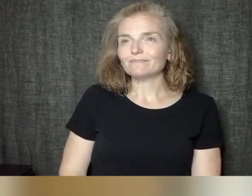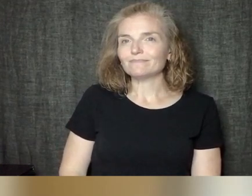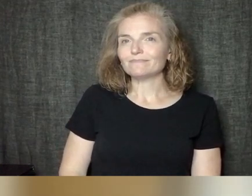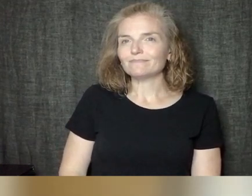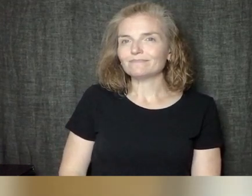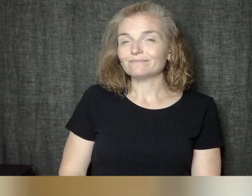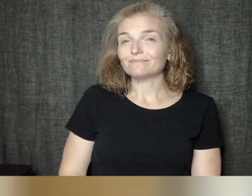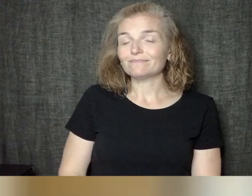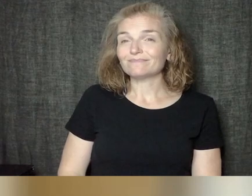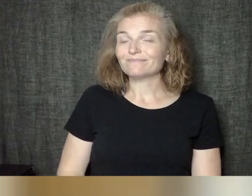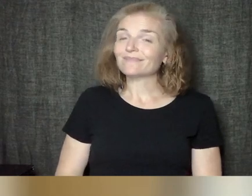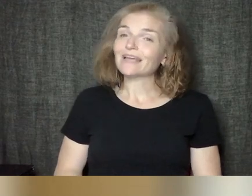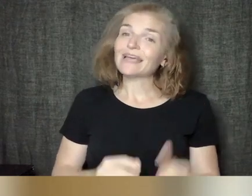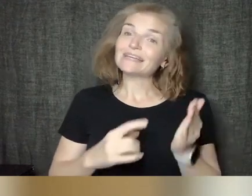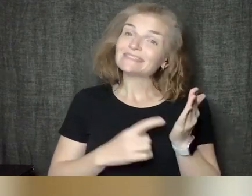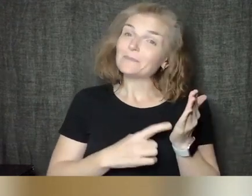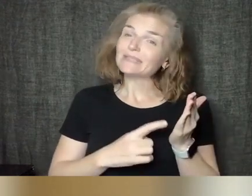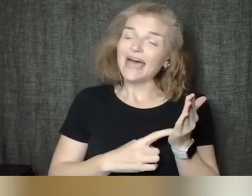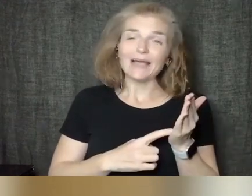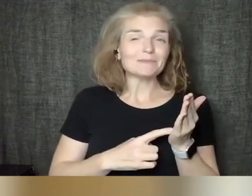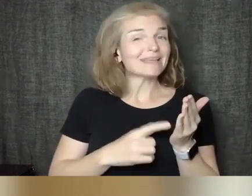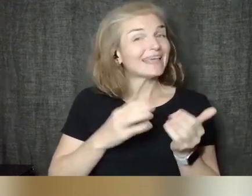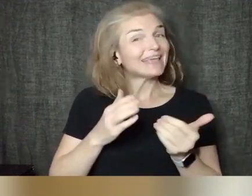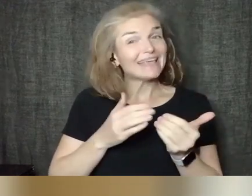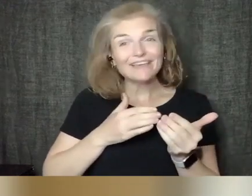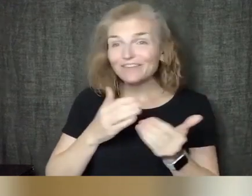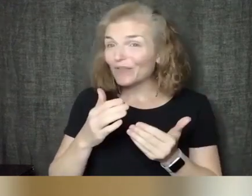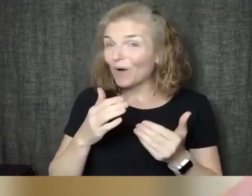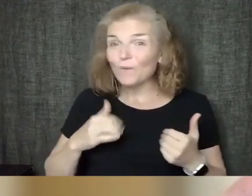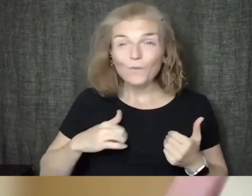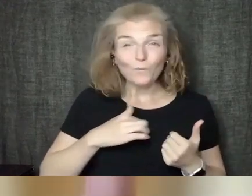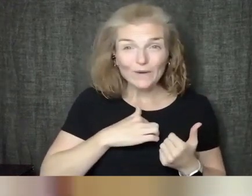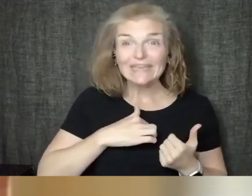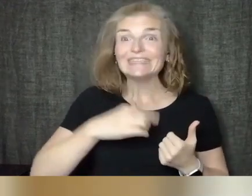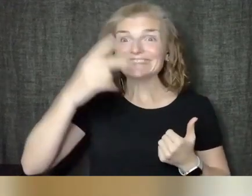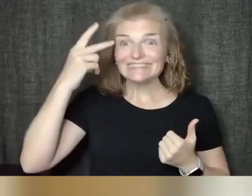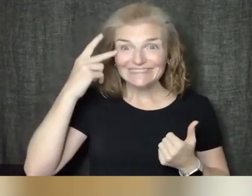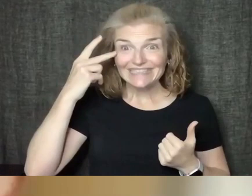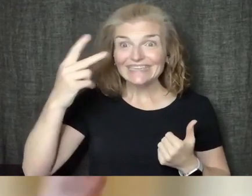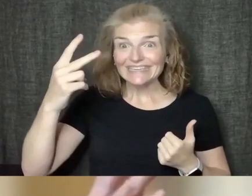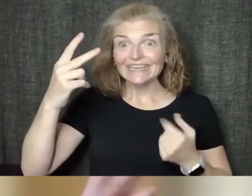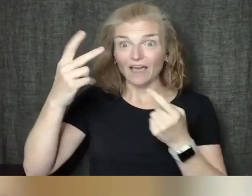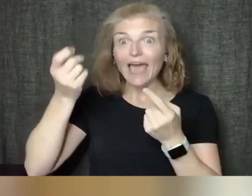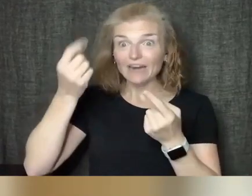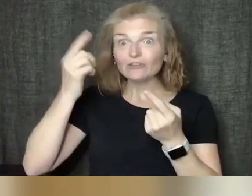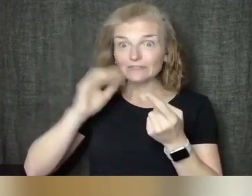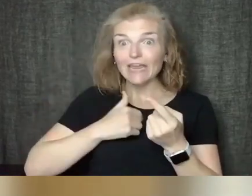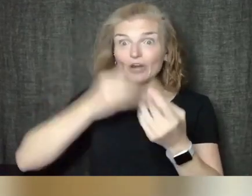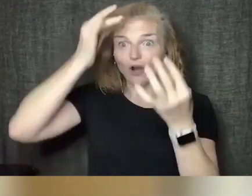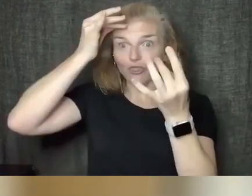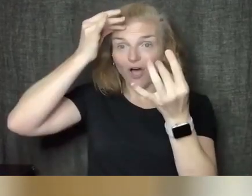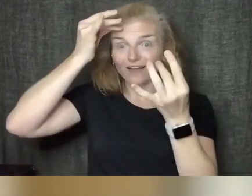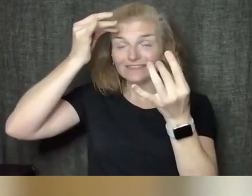But it sometimes happens that even though we have seen these thoughts clearly, we understand them very